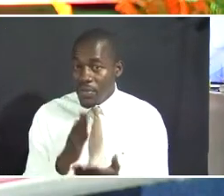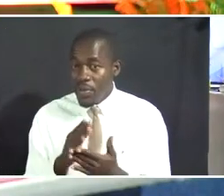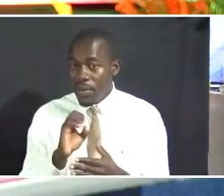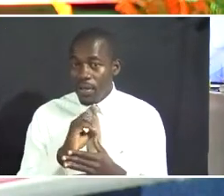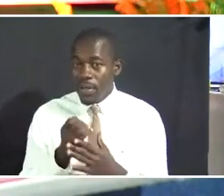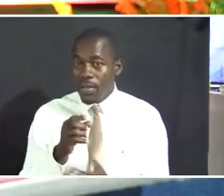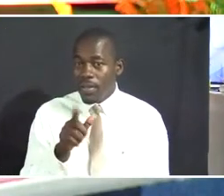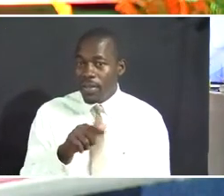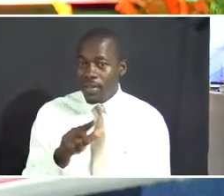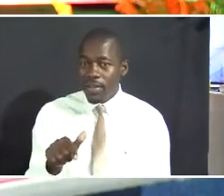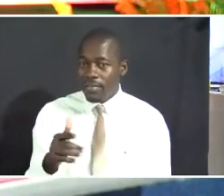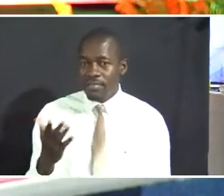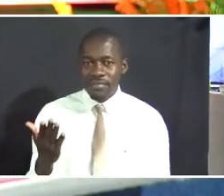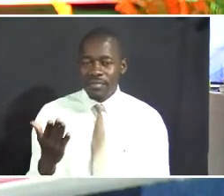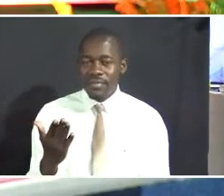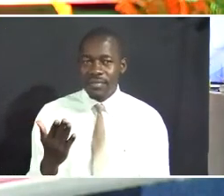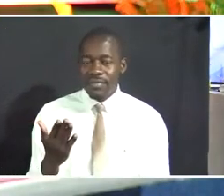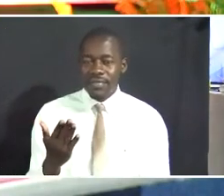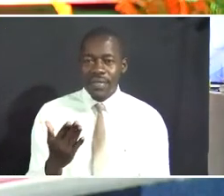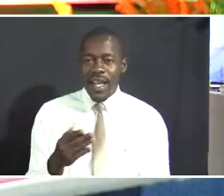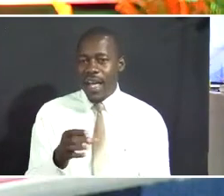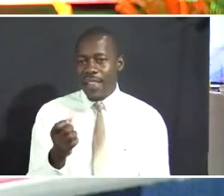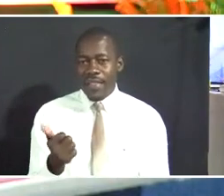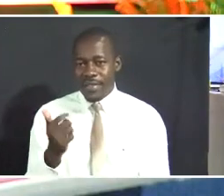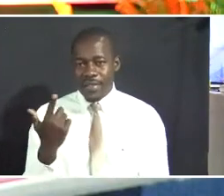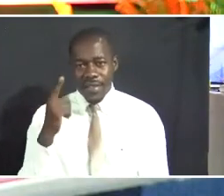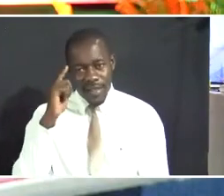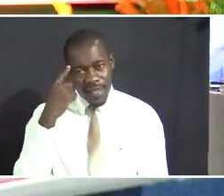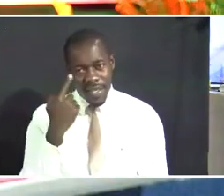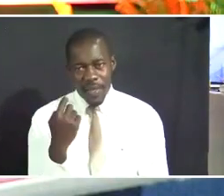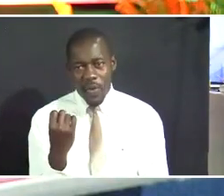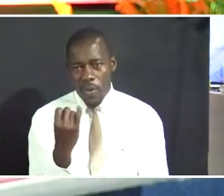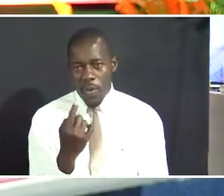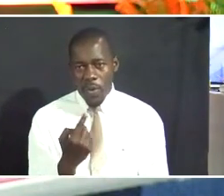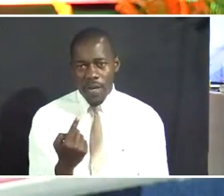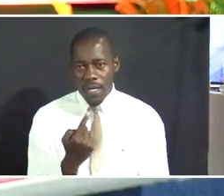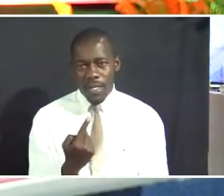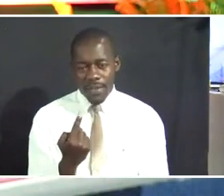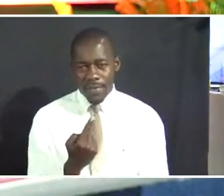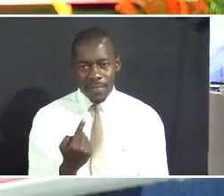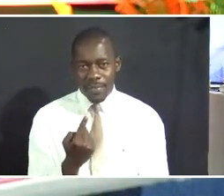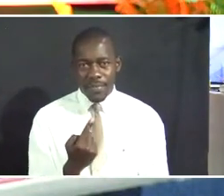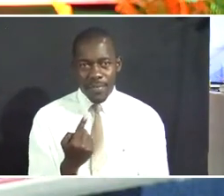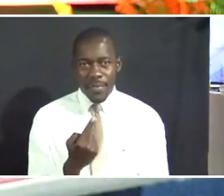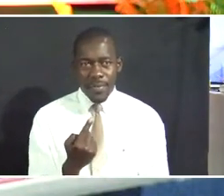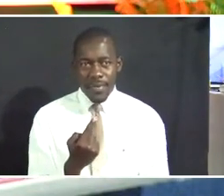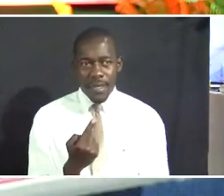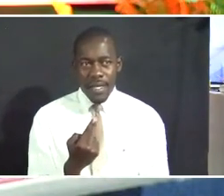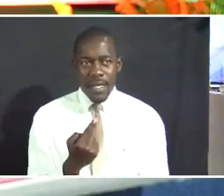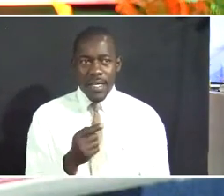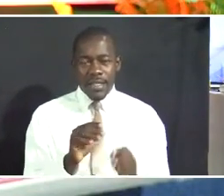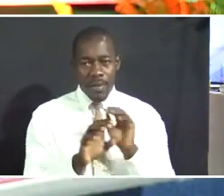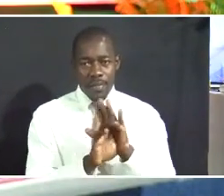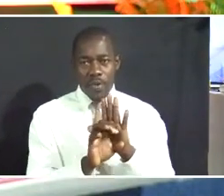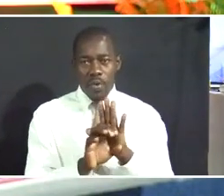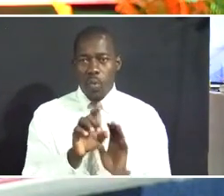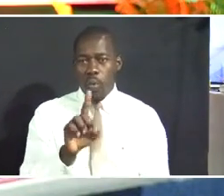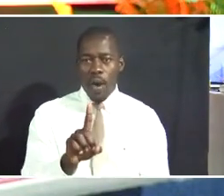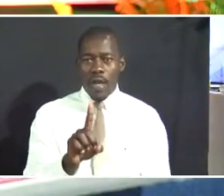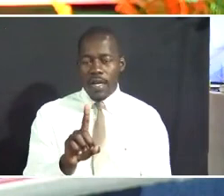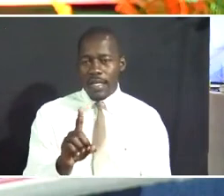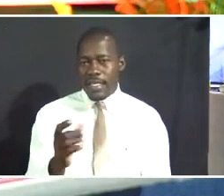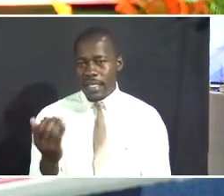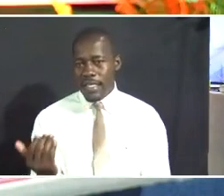Sometimes it is a perception where you take an example of a child of one elder and you